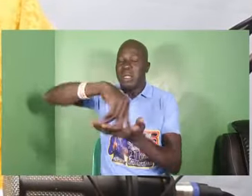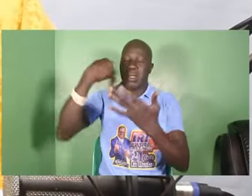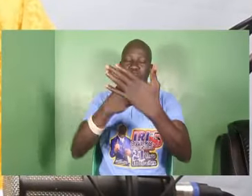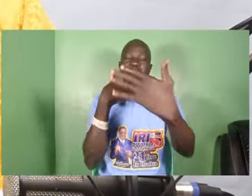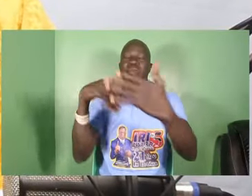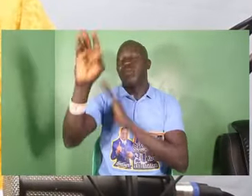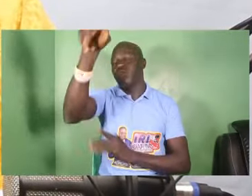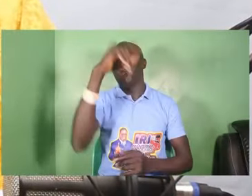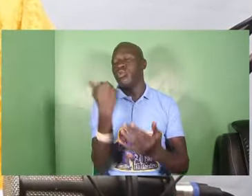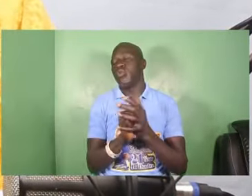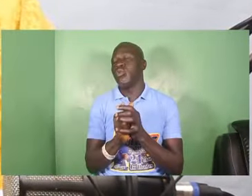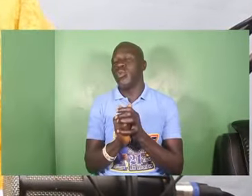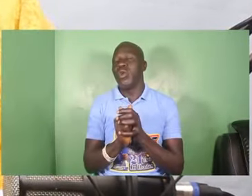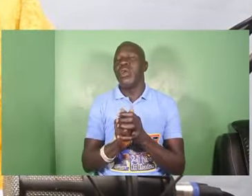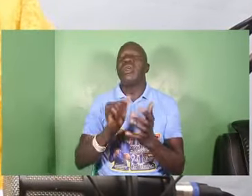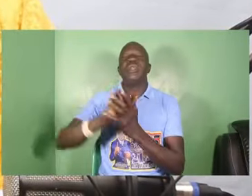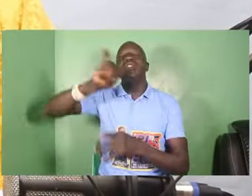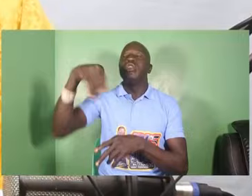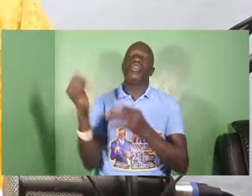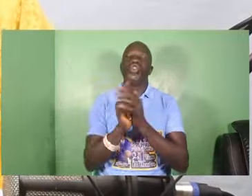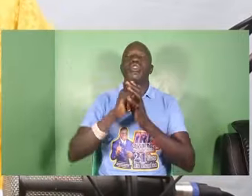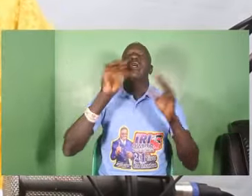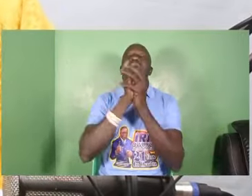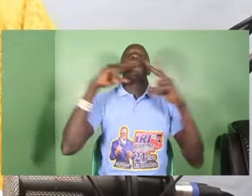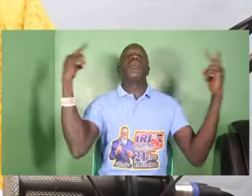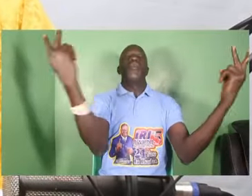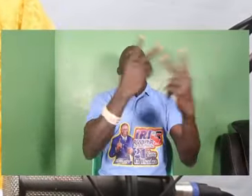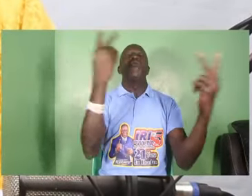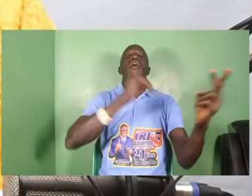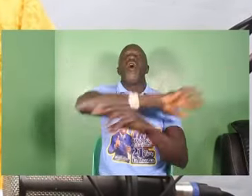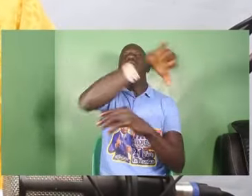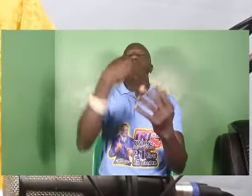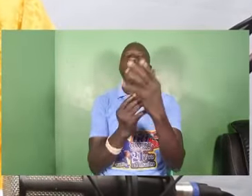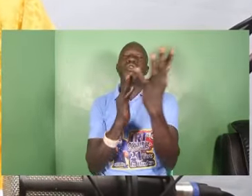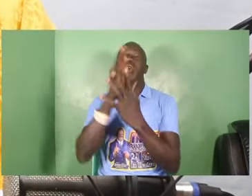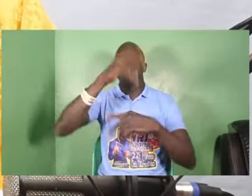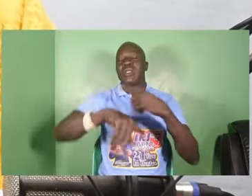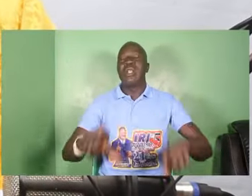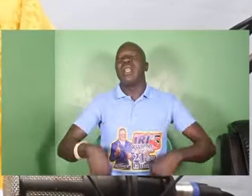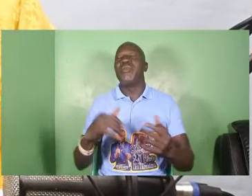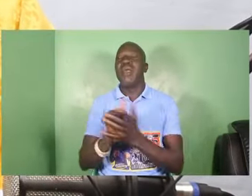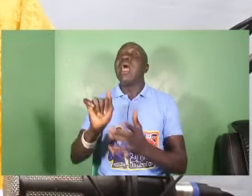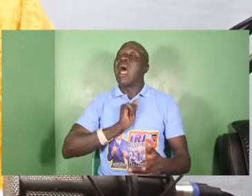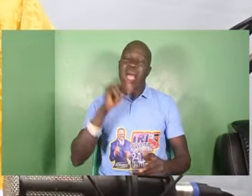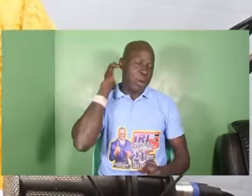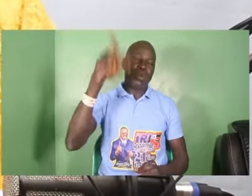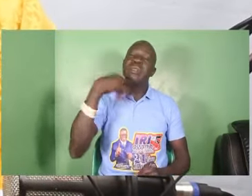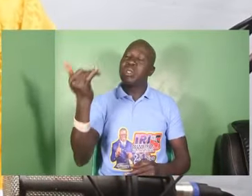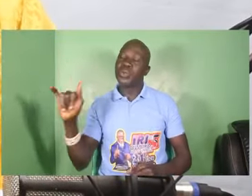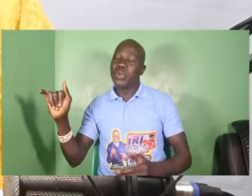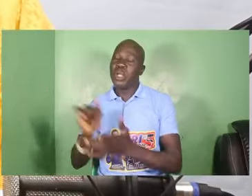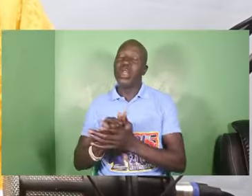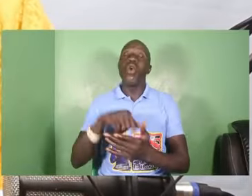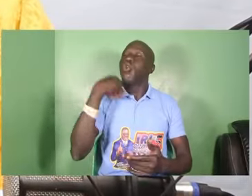will be able to stay before you. Joshua le segun ni gbogbo ojo aye. And Joshua overcome throughout his lifestyle. Emi na wi pe. I also